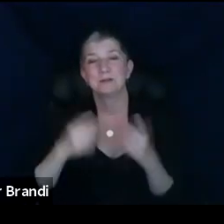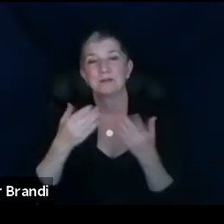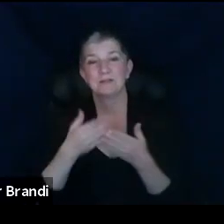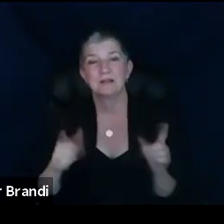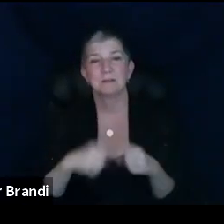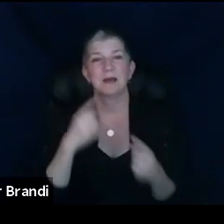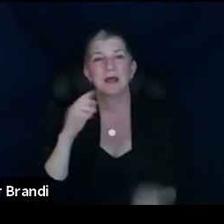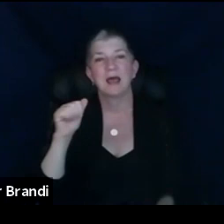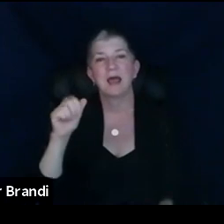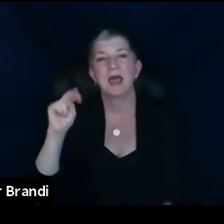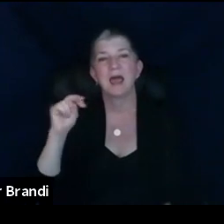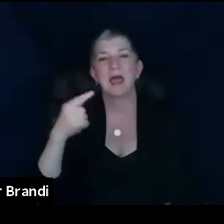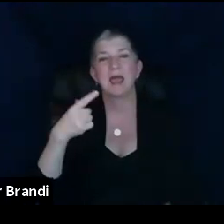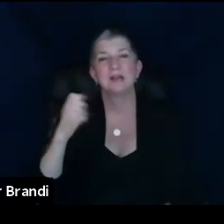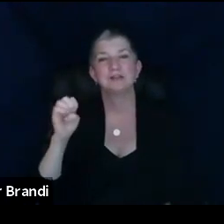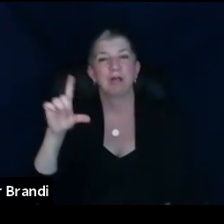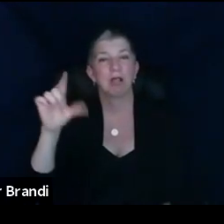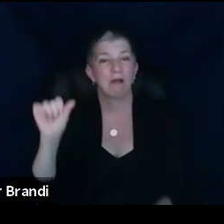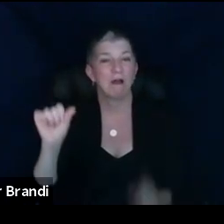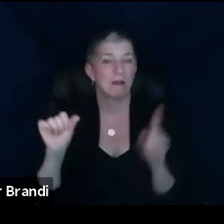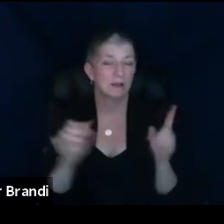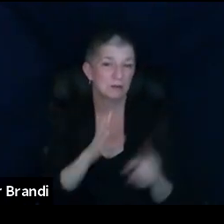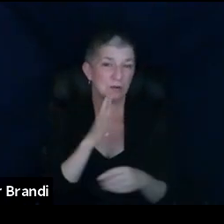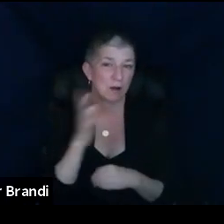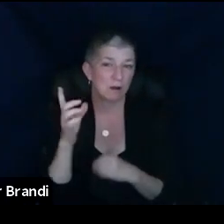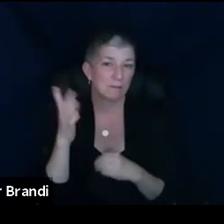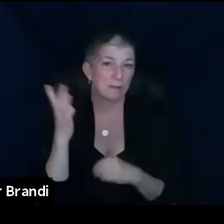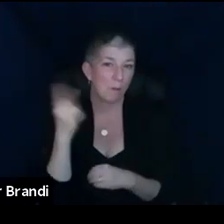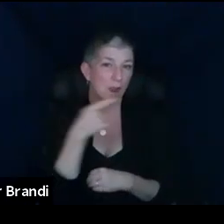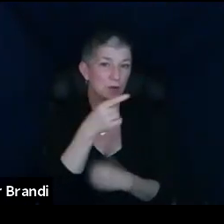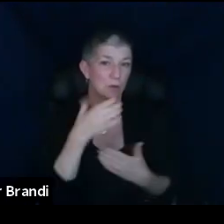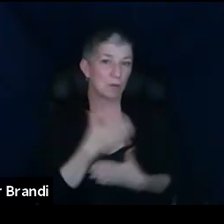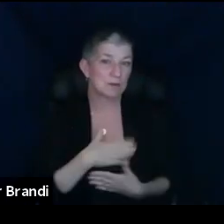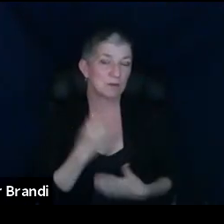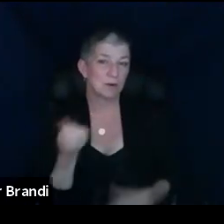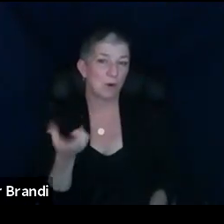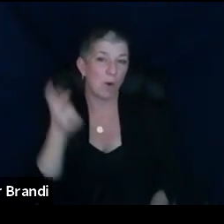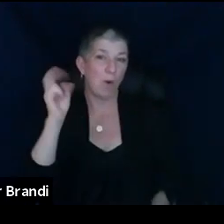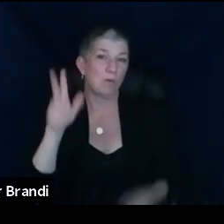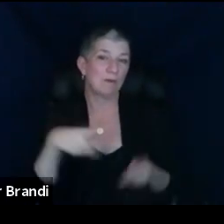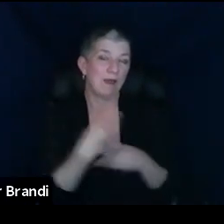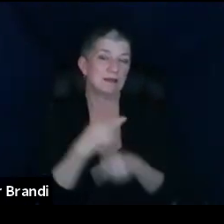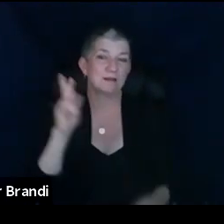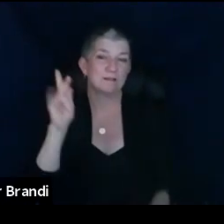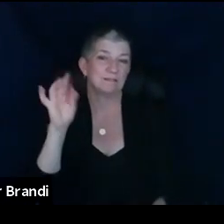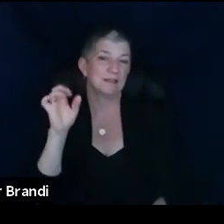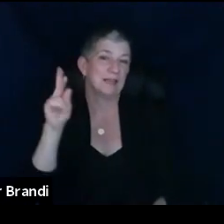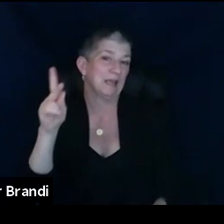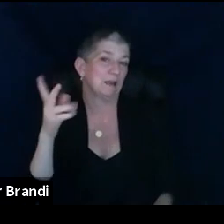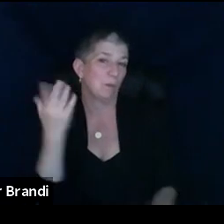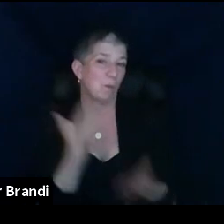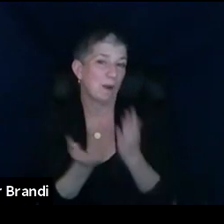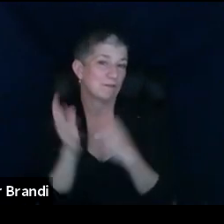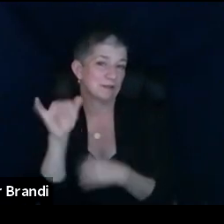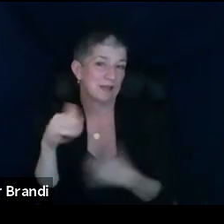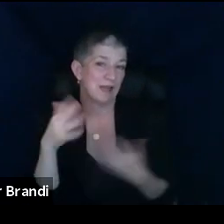if you could talk a little bit about why you enjoy your own brand of kink, whatever that brand might happen to be.